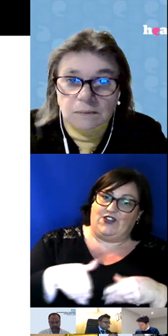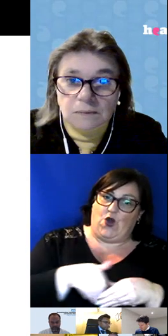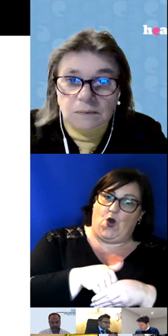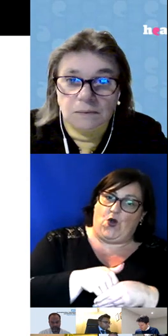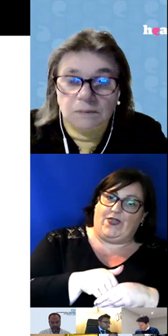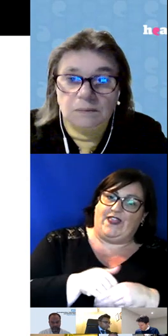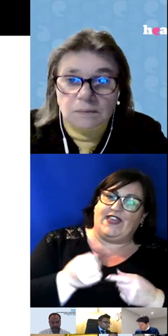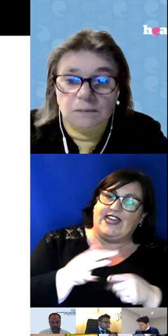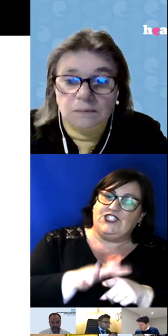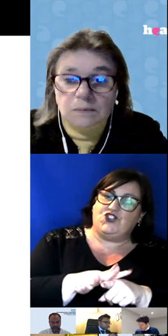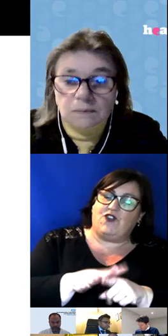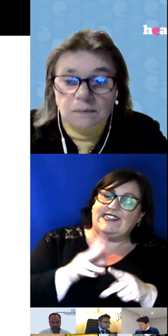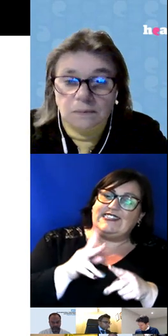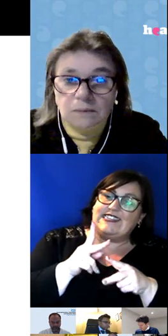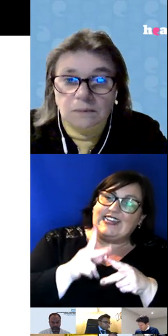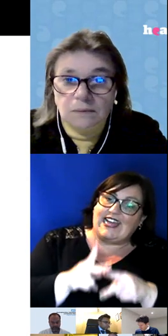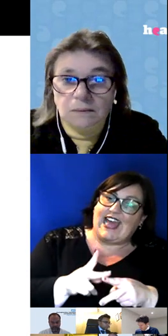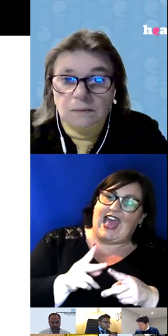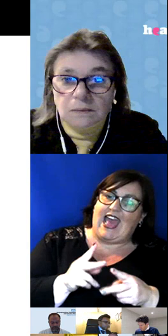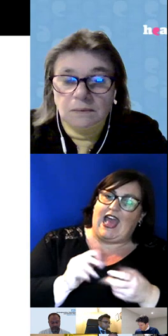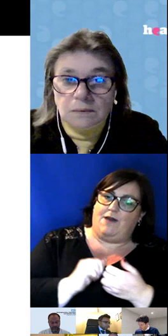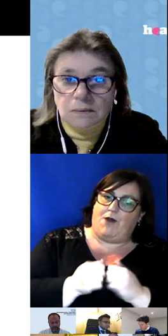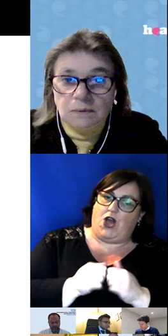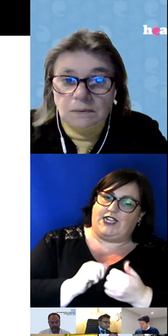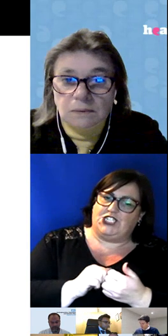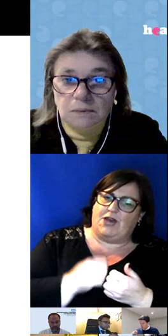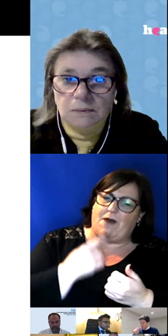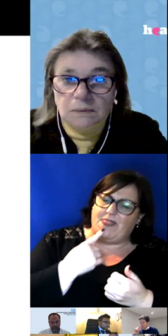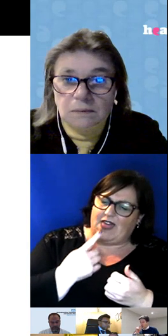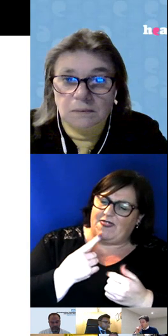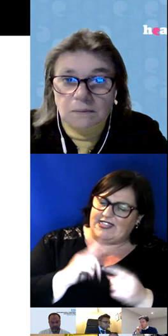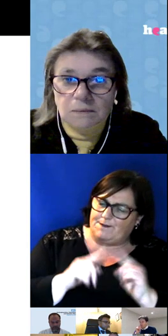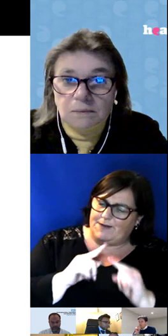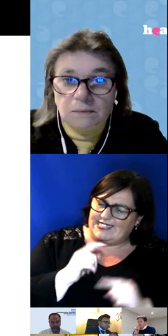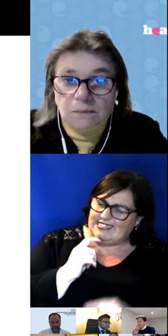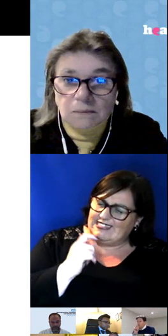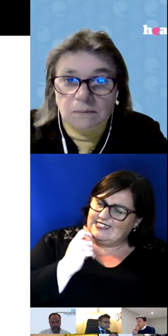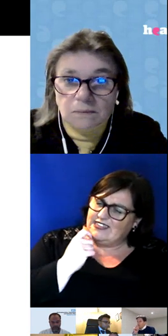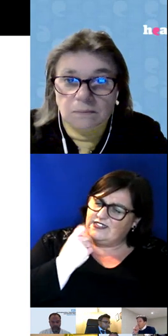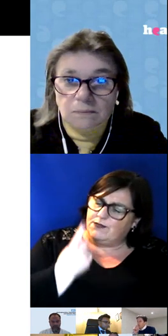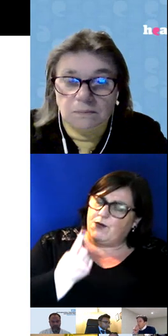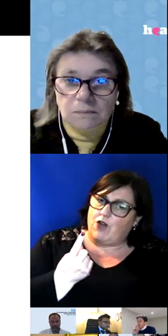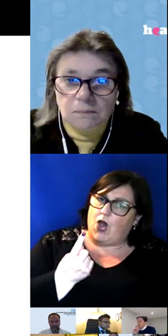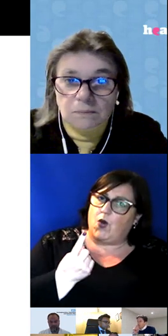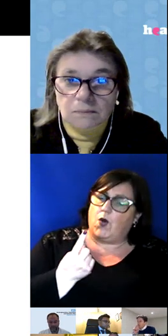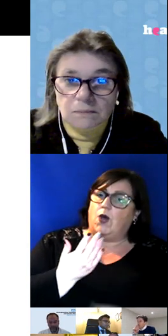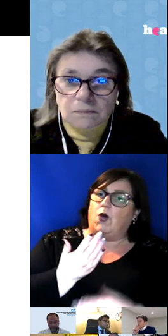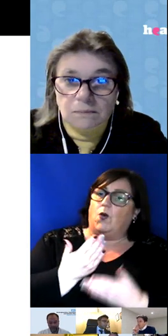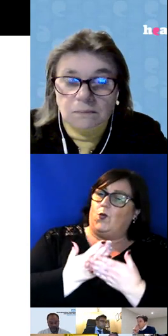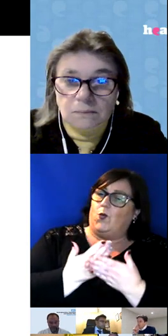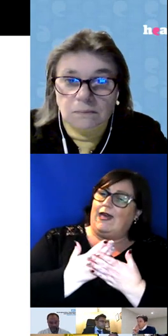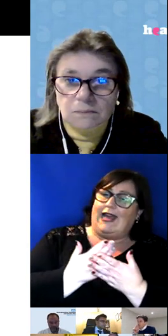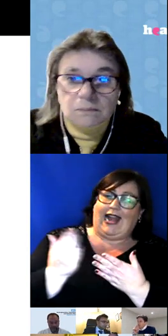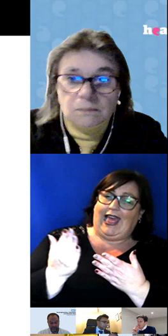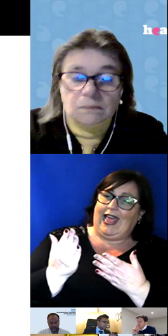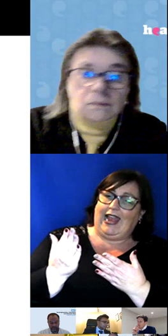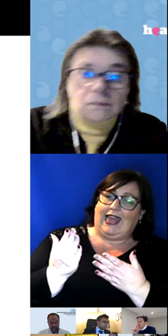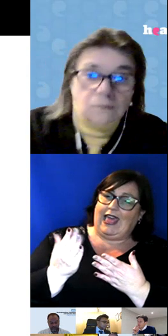tomorrow, meeting for the first time. And so there's a clear commitment that we're working together, and we've been sharing